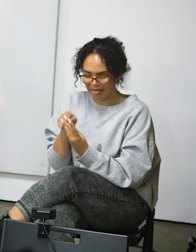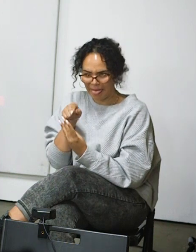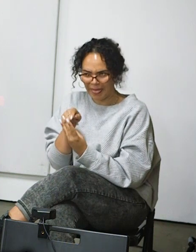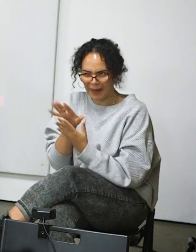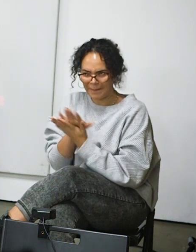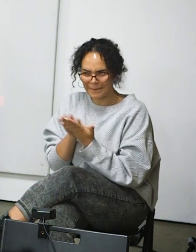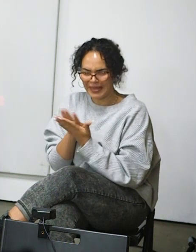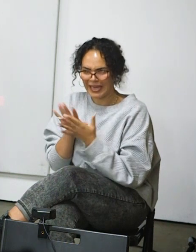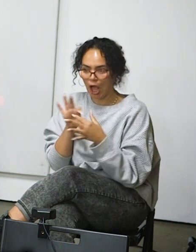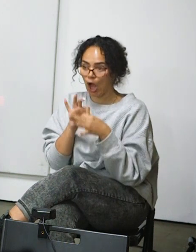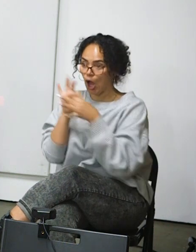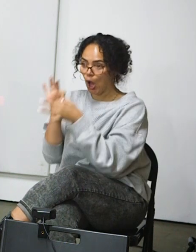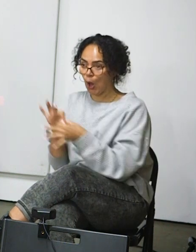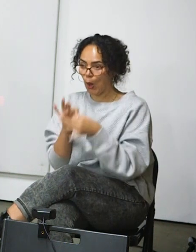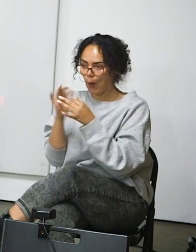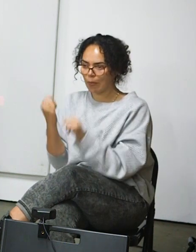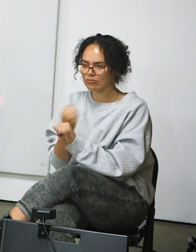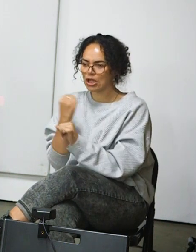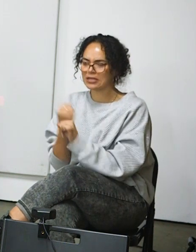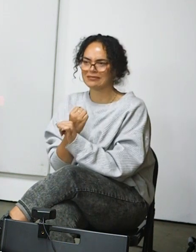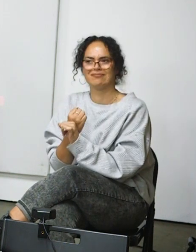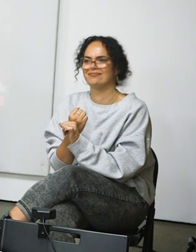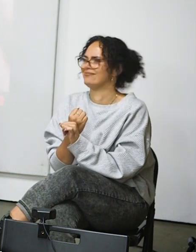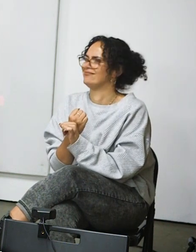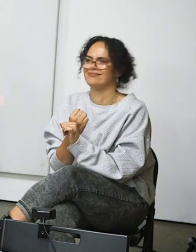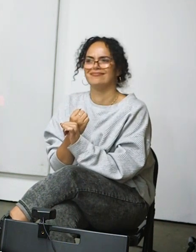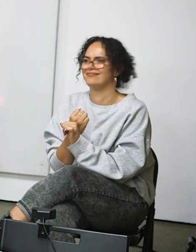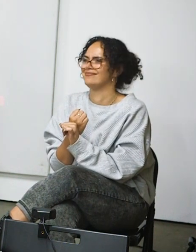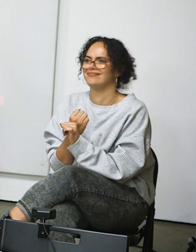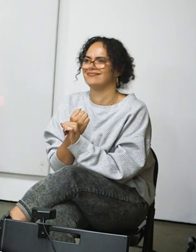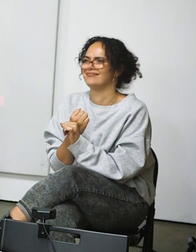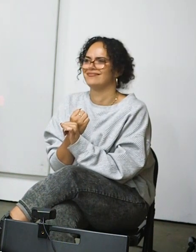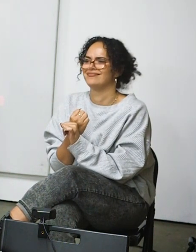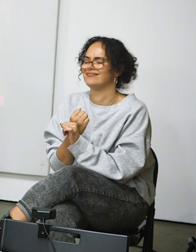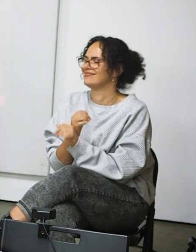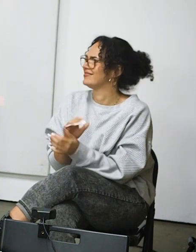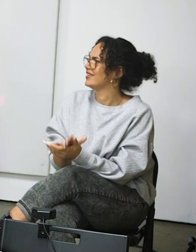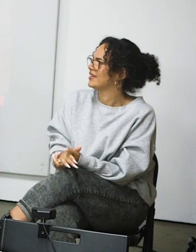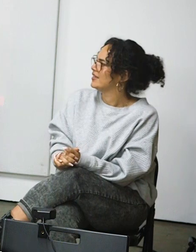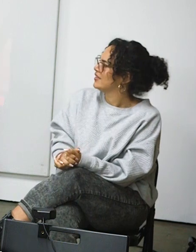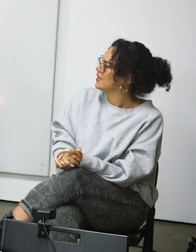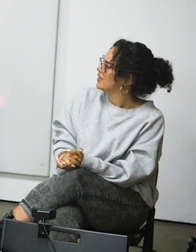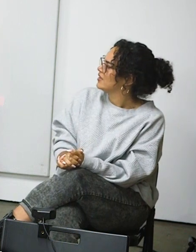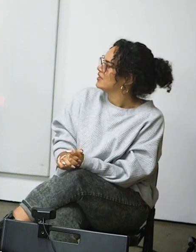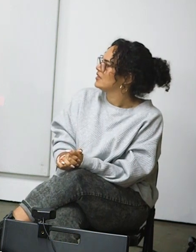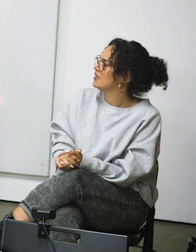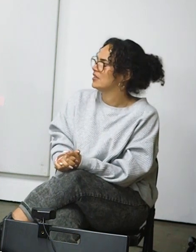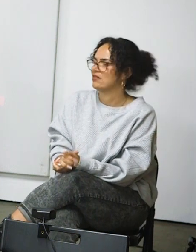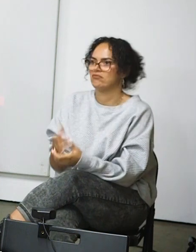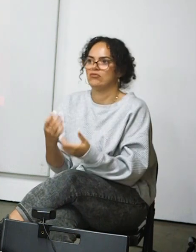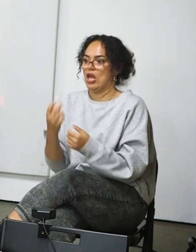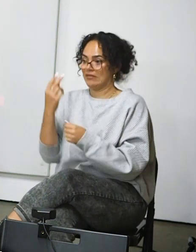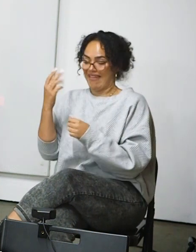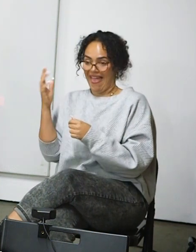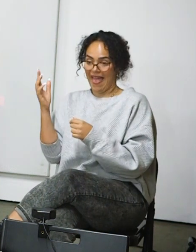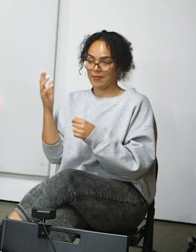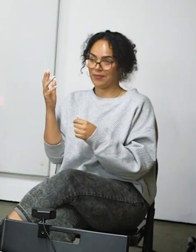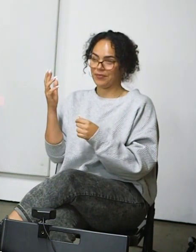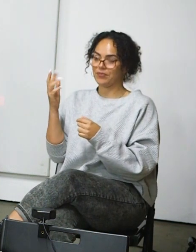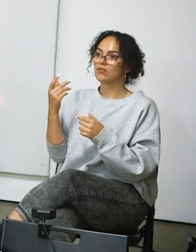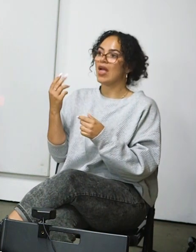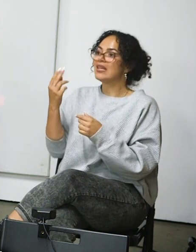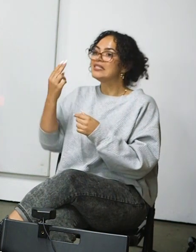meaningful co-production. Like, you have to get people in at the beginning. And again, like, you treat it as labor. If the designer in the room is getting paid, then